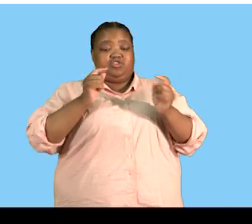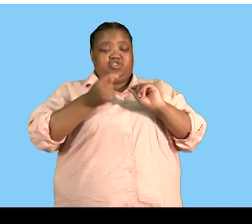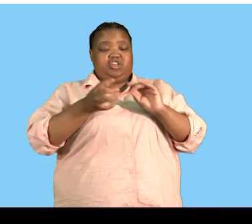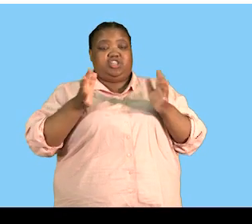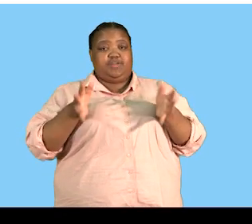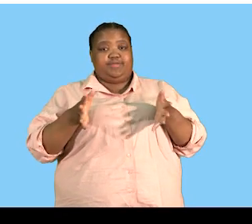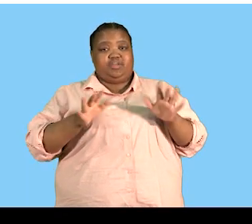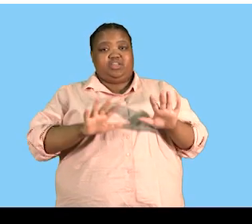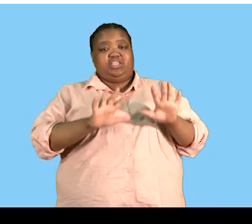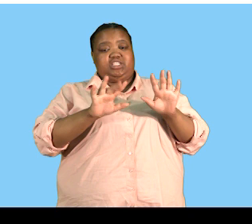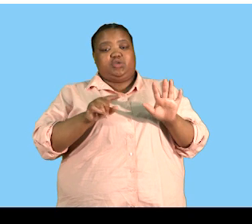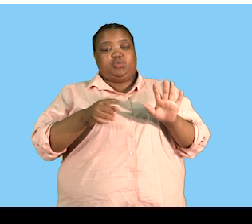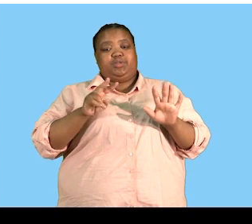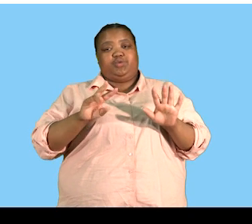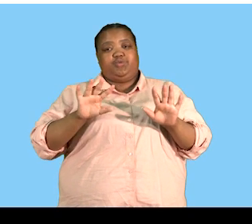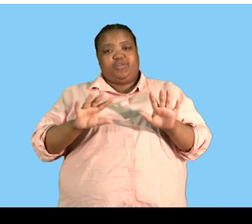10.25